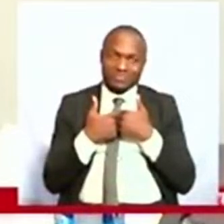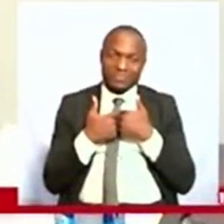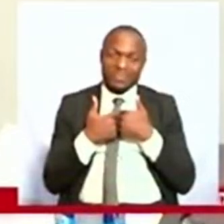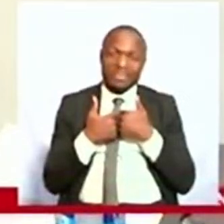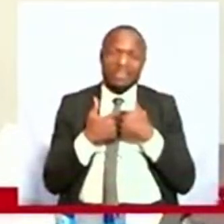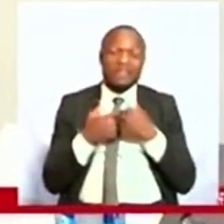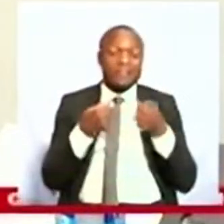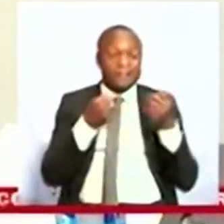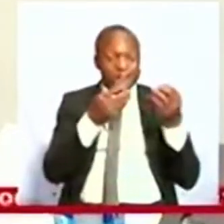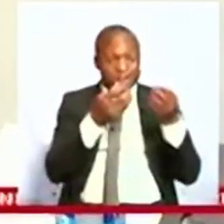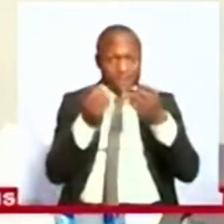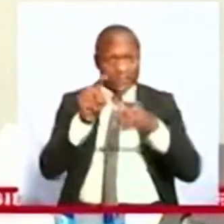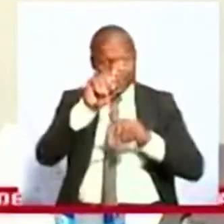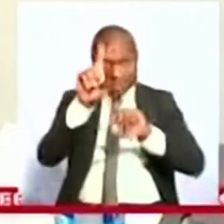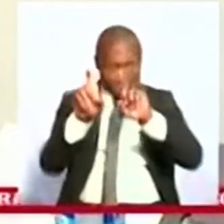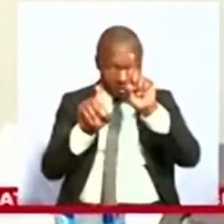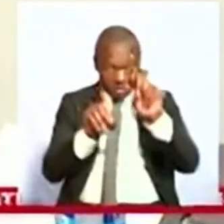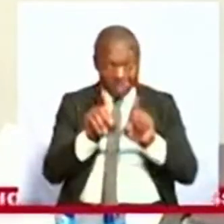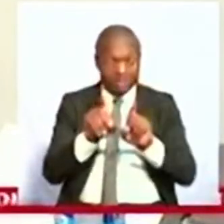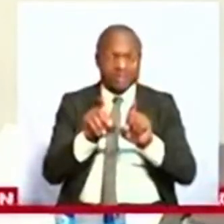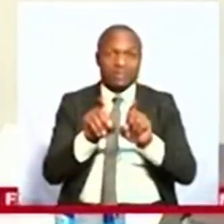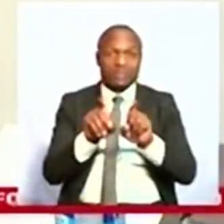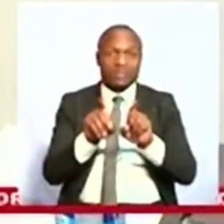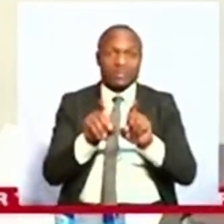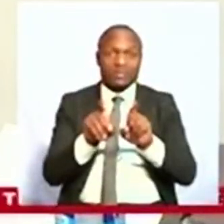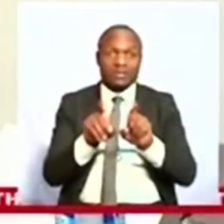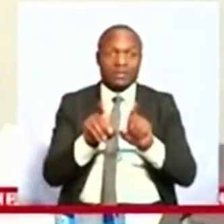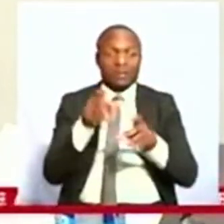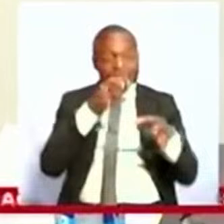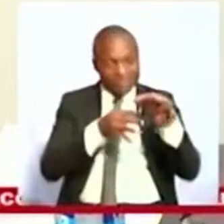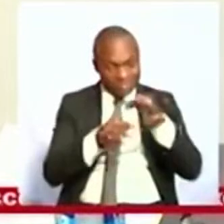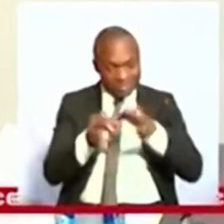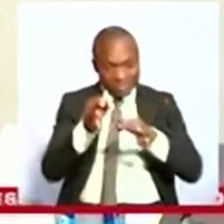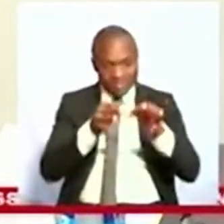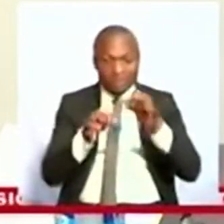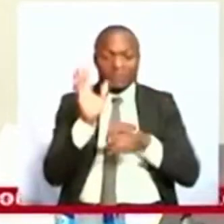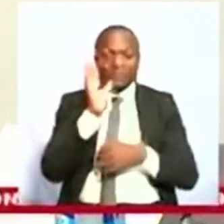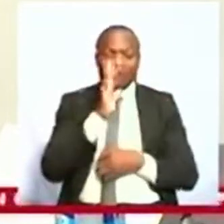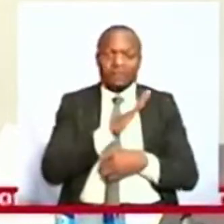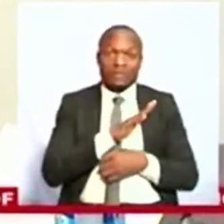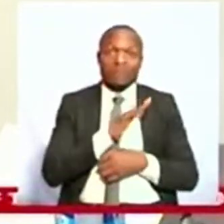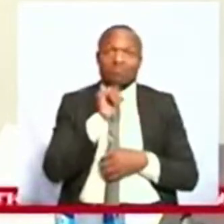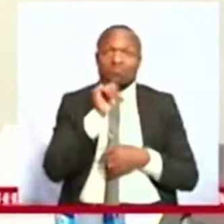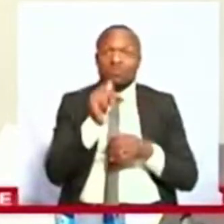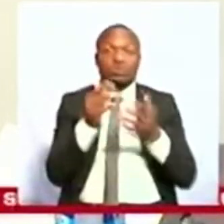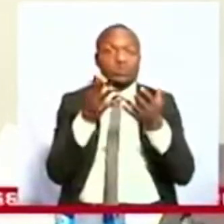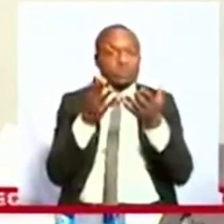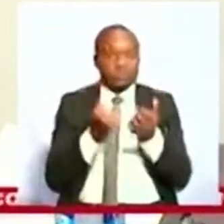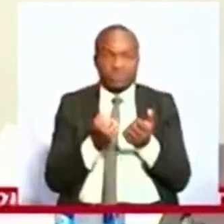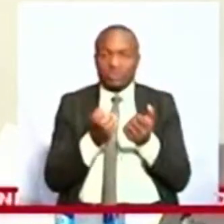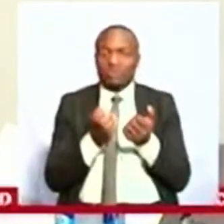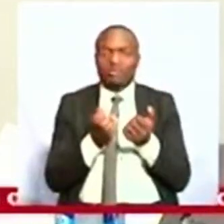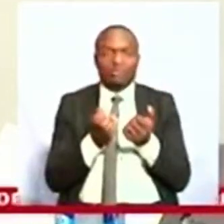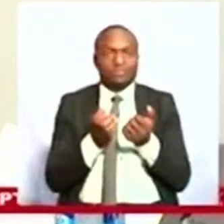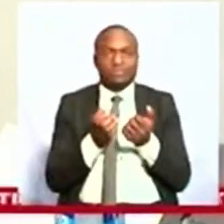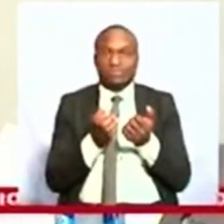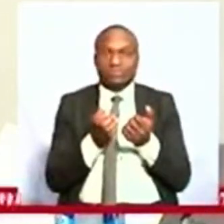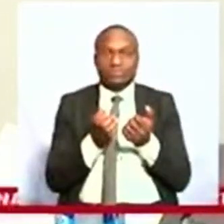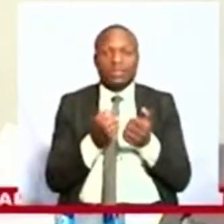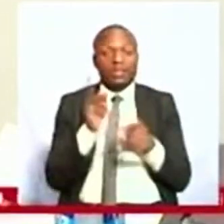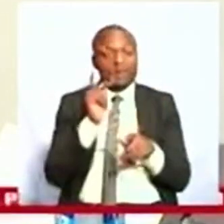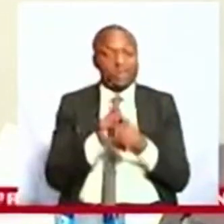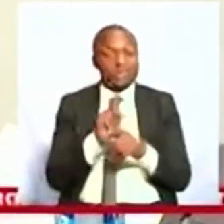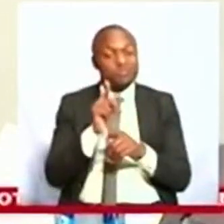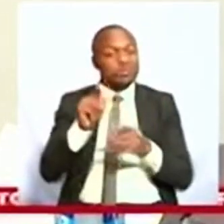a number of questions or concerns, being highlighted, and we wouldn't want to keep